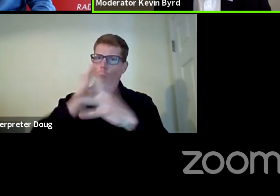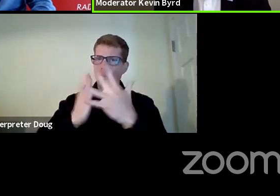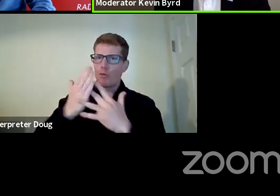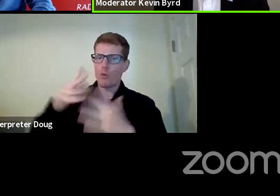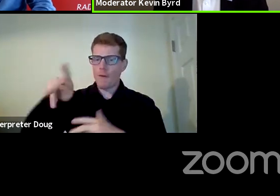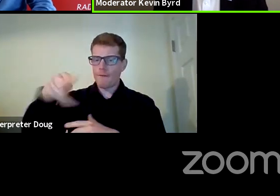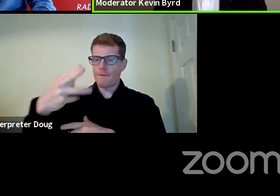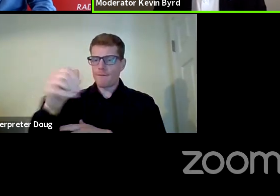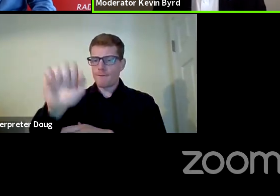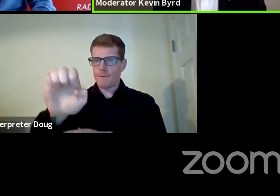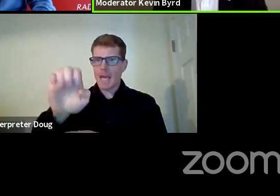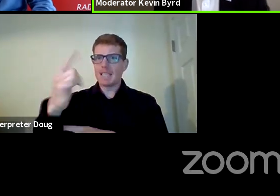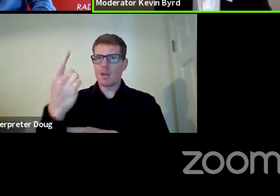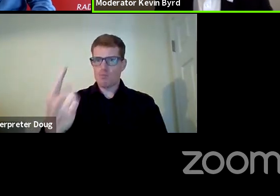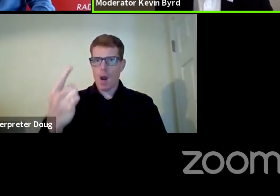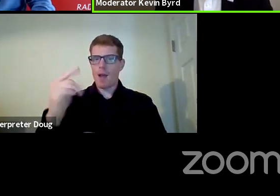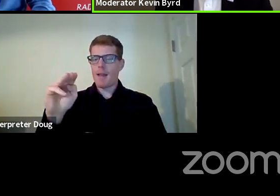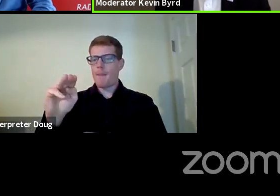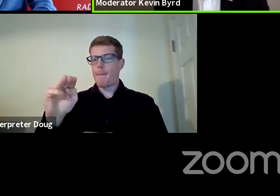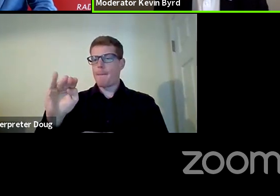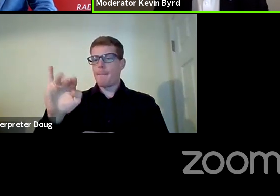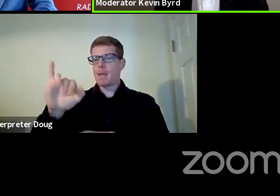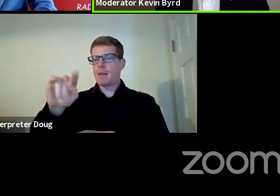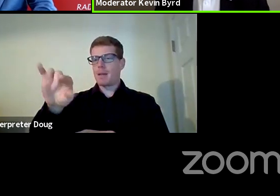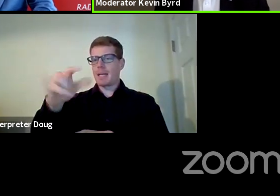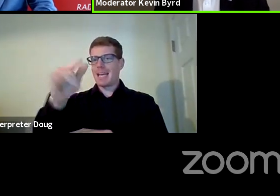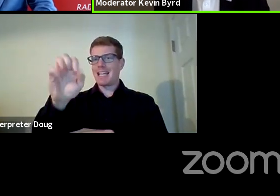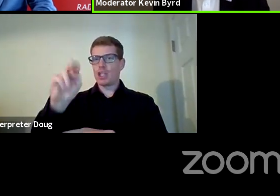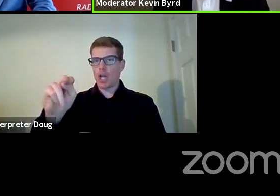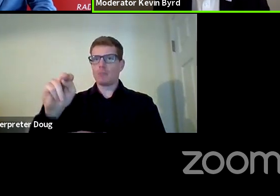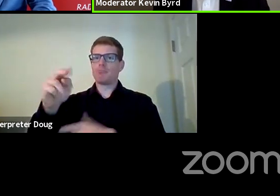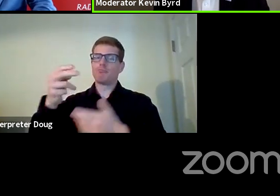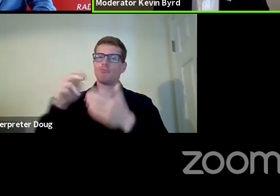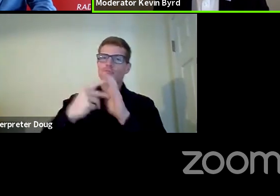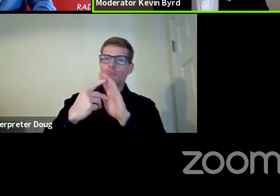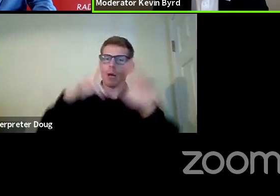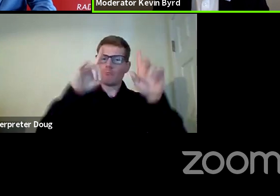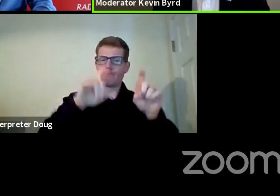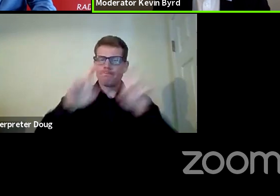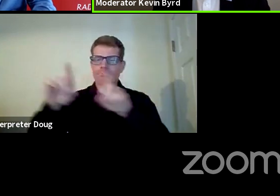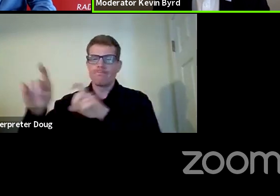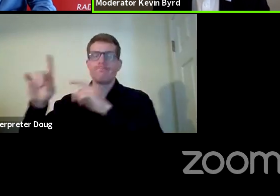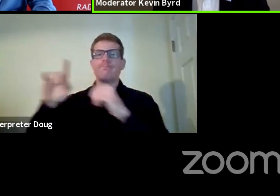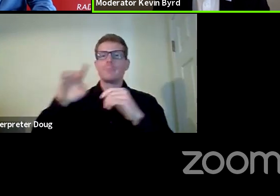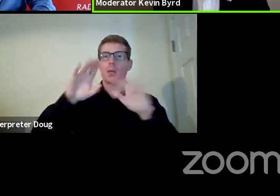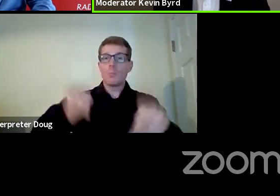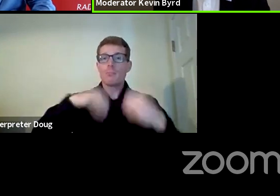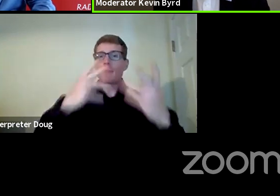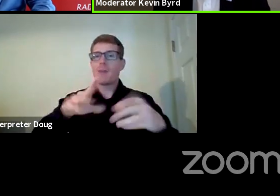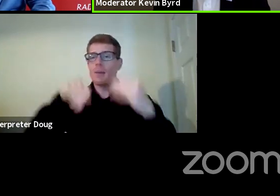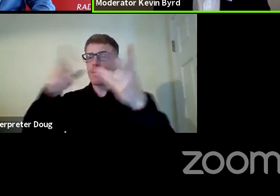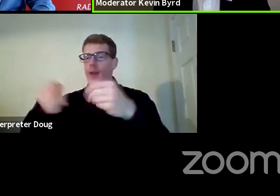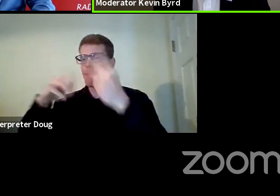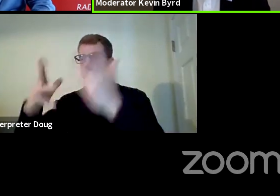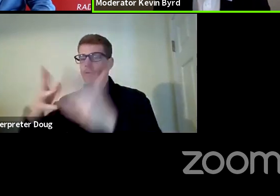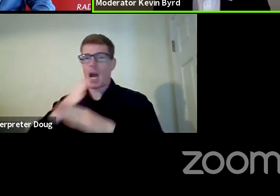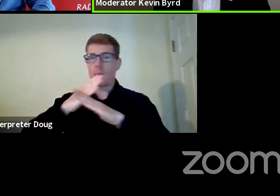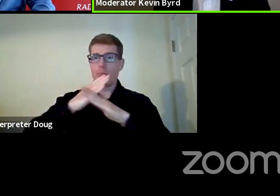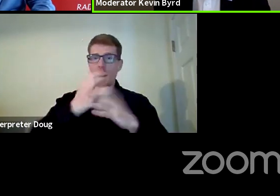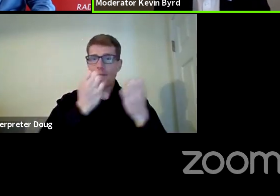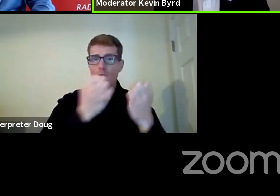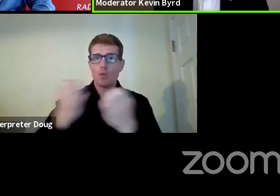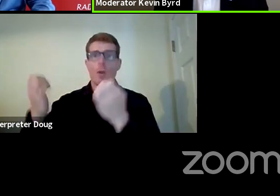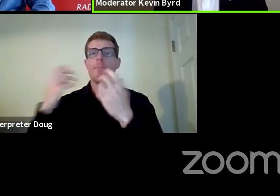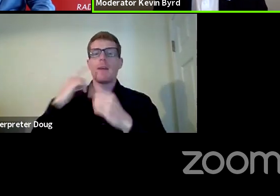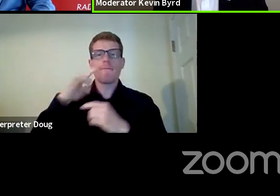in the region, and securing testing resources and protective equipment for frontline medical and public safety personnel.